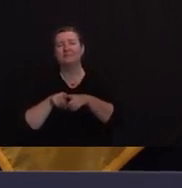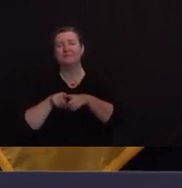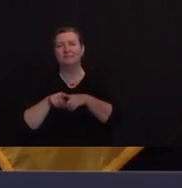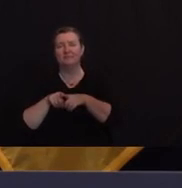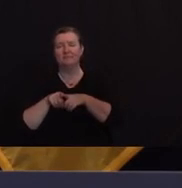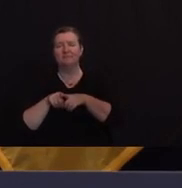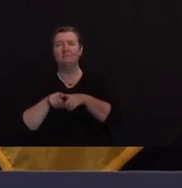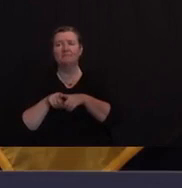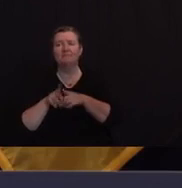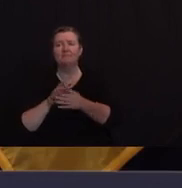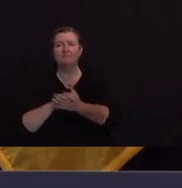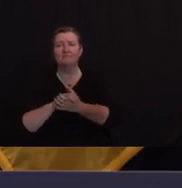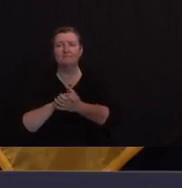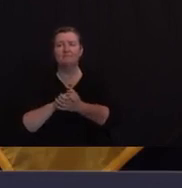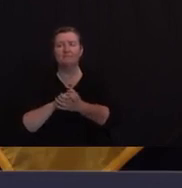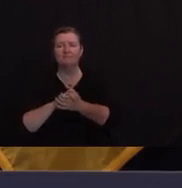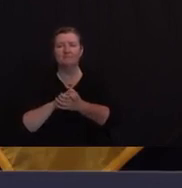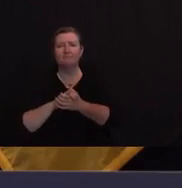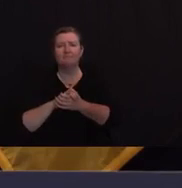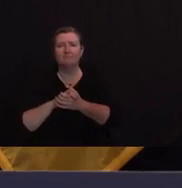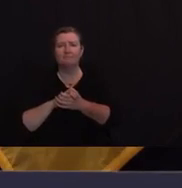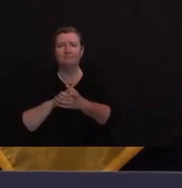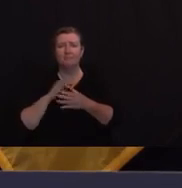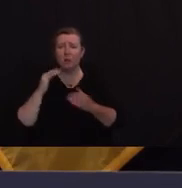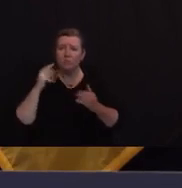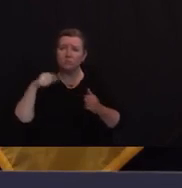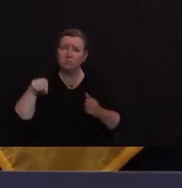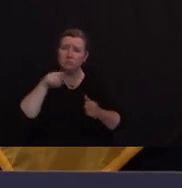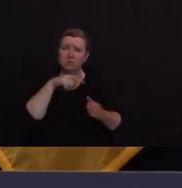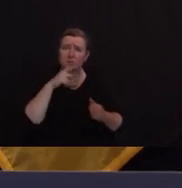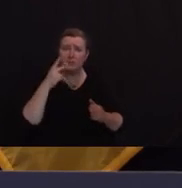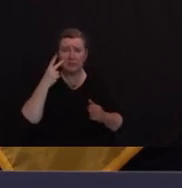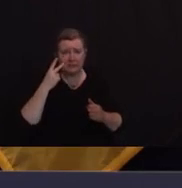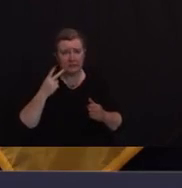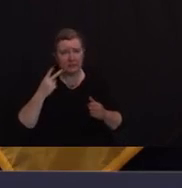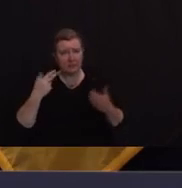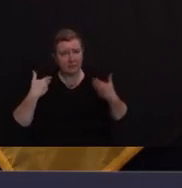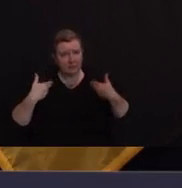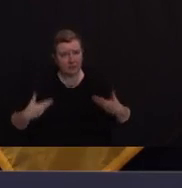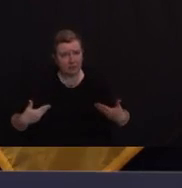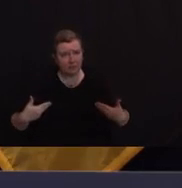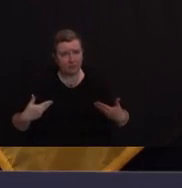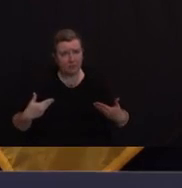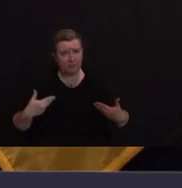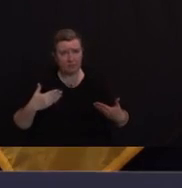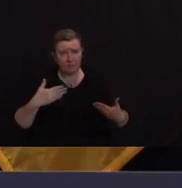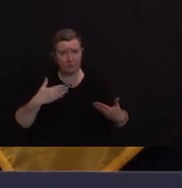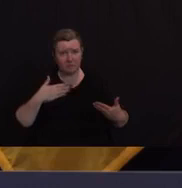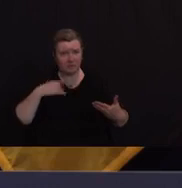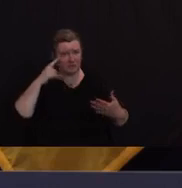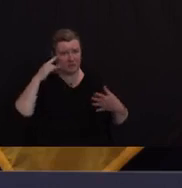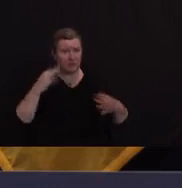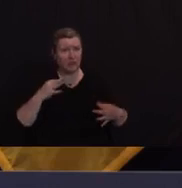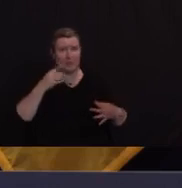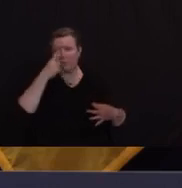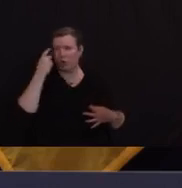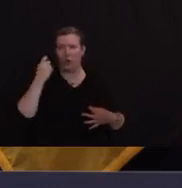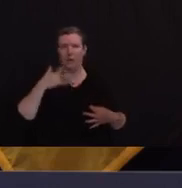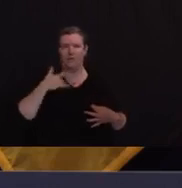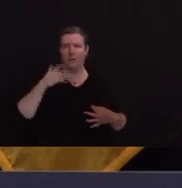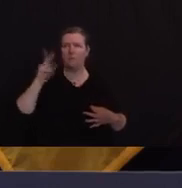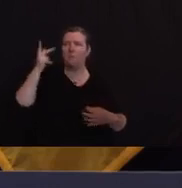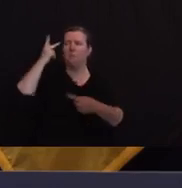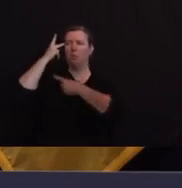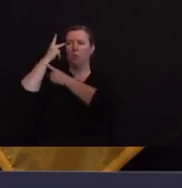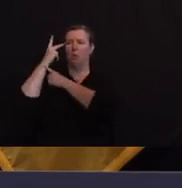see inside my heart and mind. Politics does not play a role in the decisions we make. It just does not. And as a